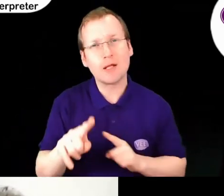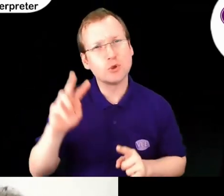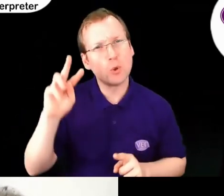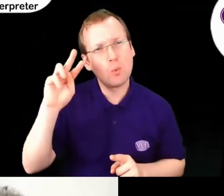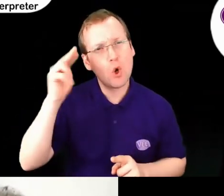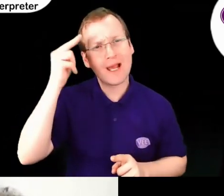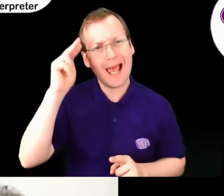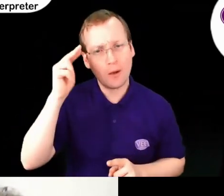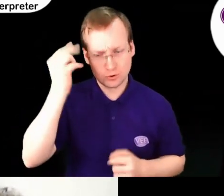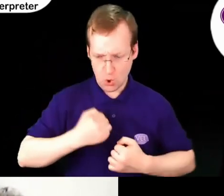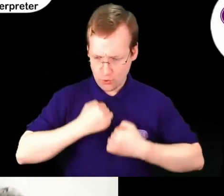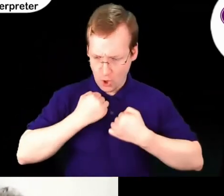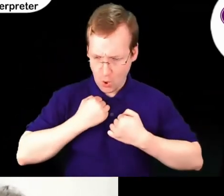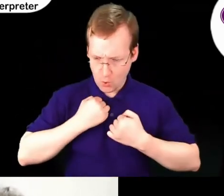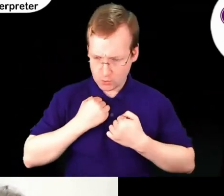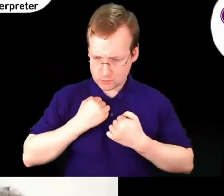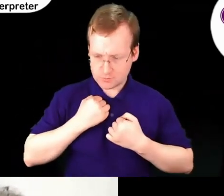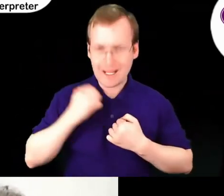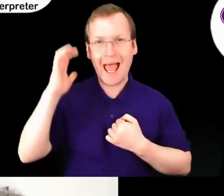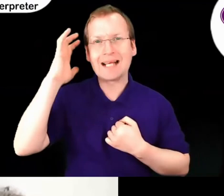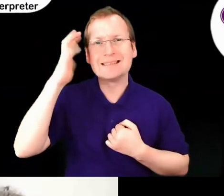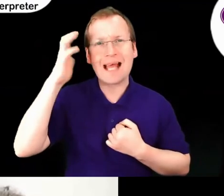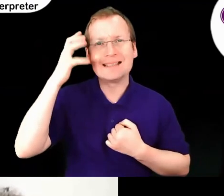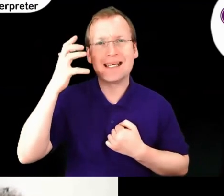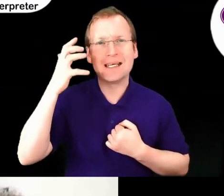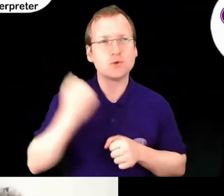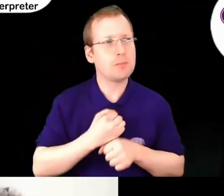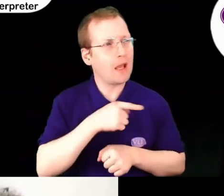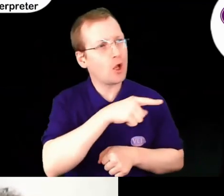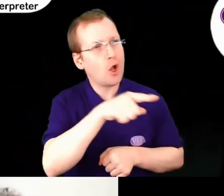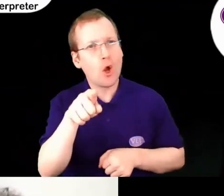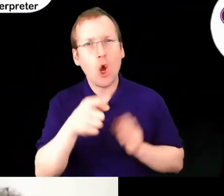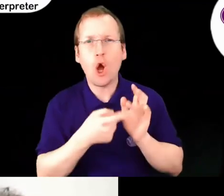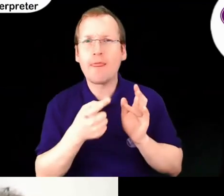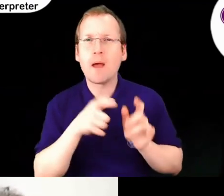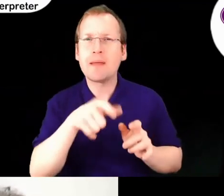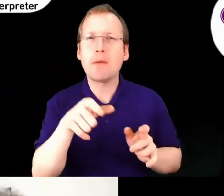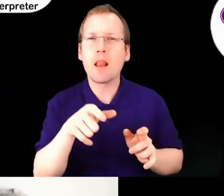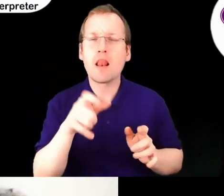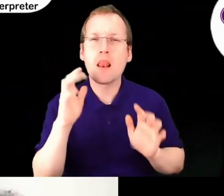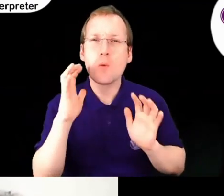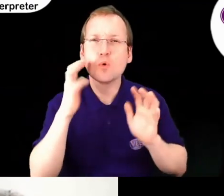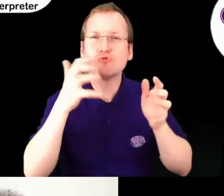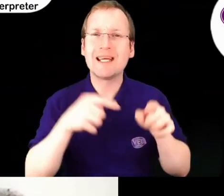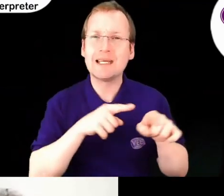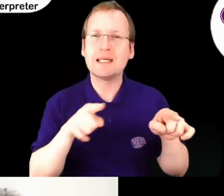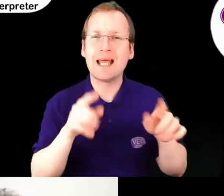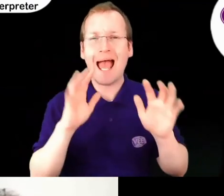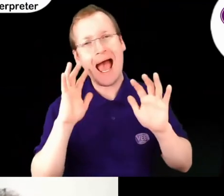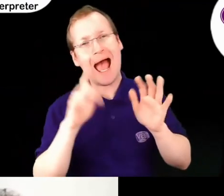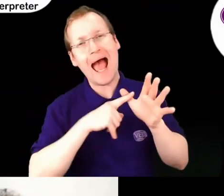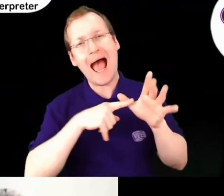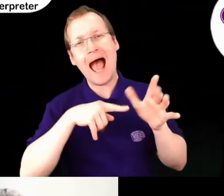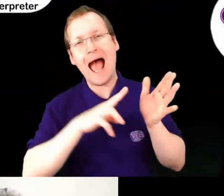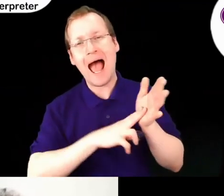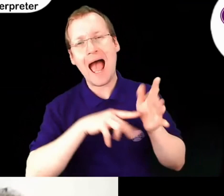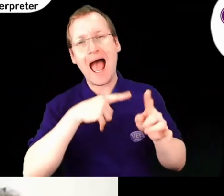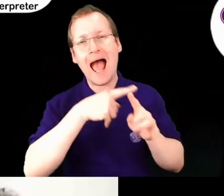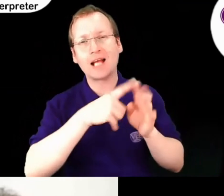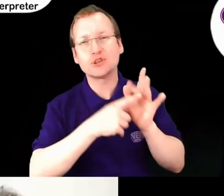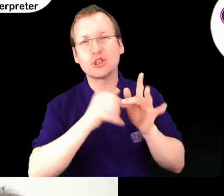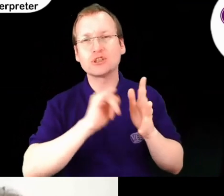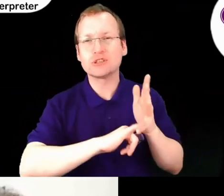own anxieties by making other people anxious. And I think, you know, if I were being